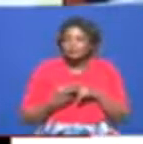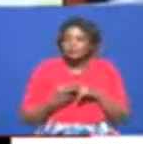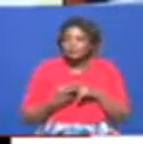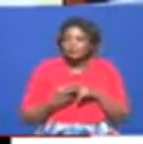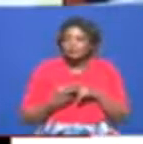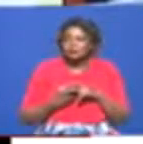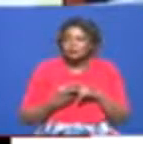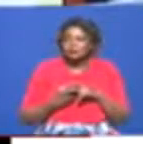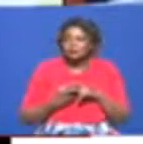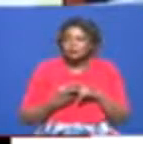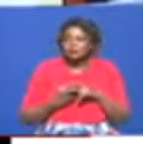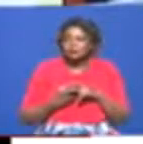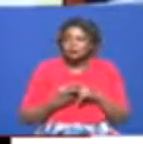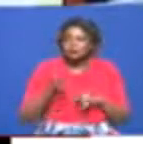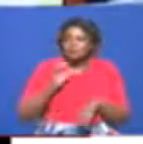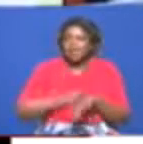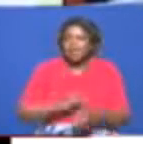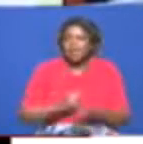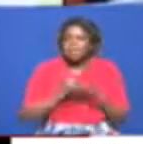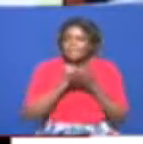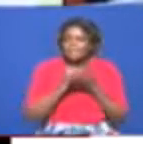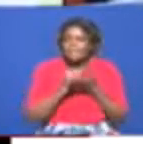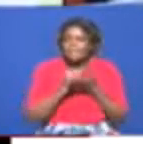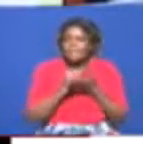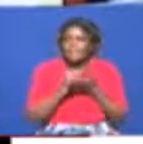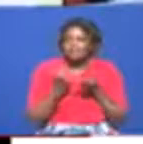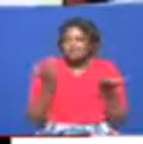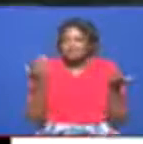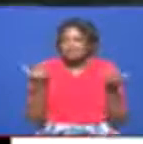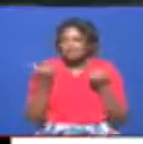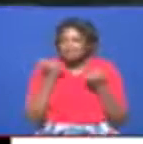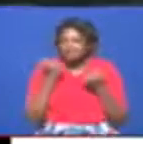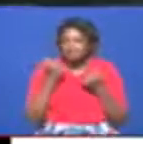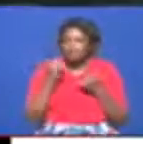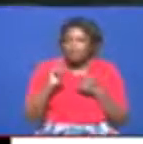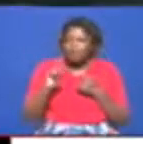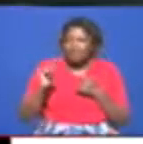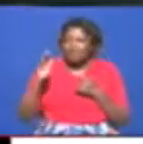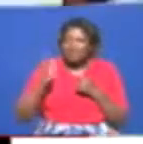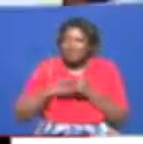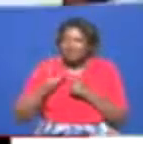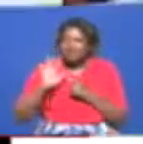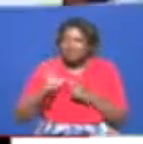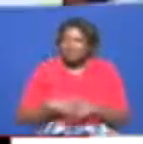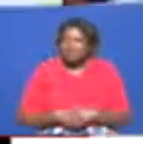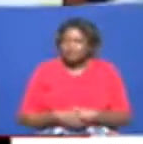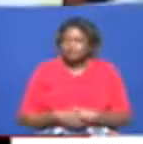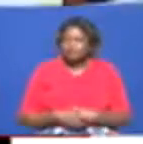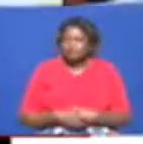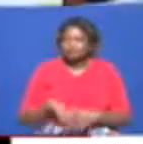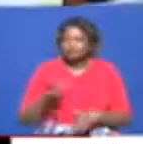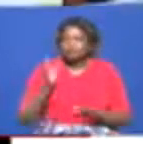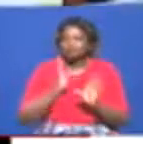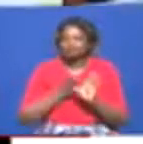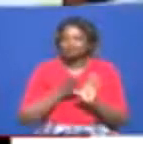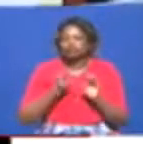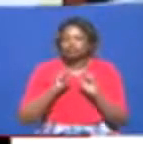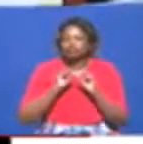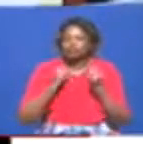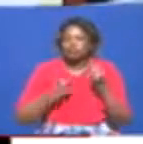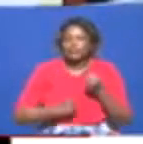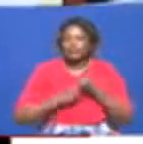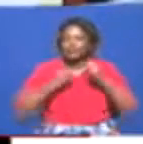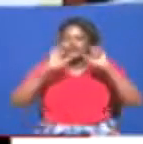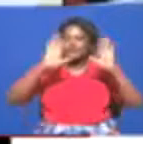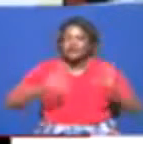seek help. Just call 1195. Because social support is very necessary, very